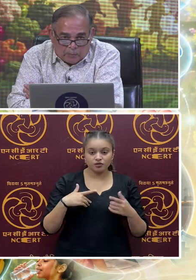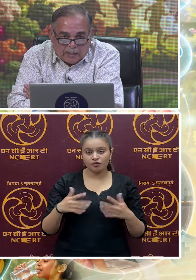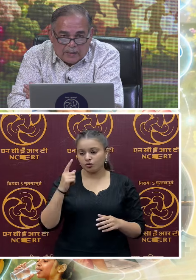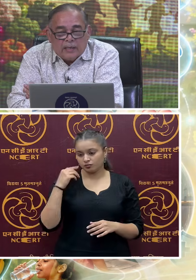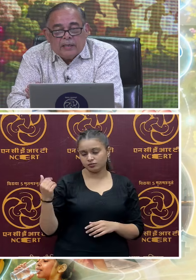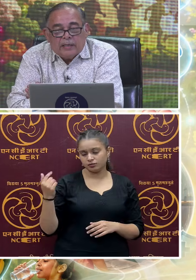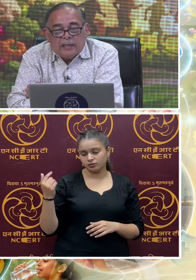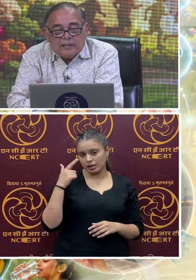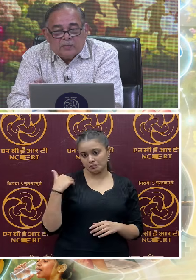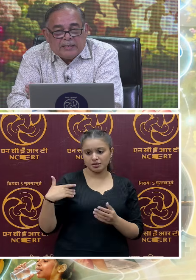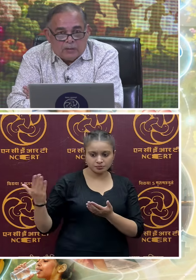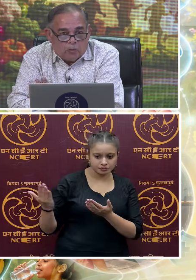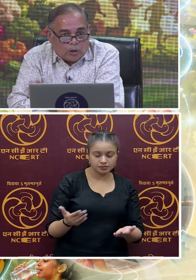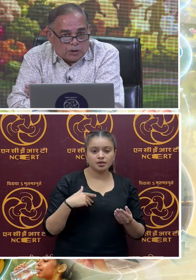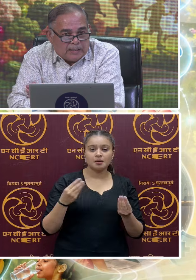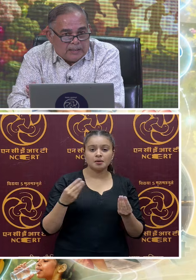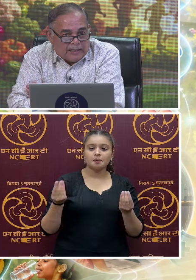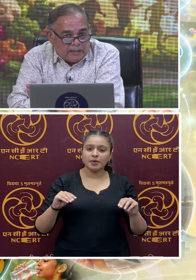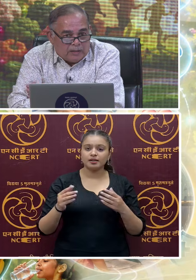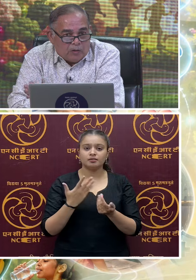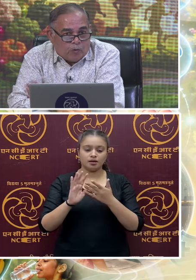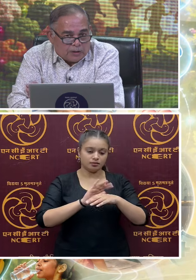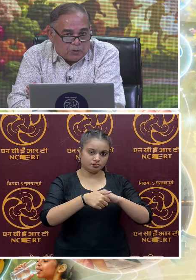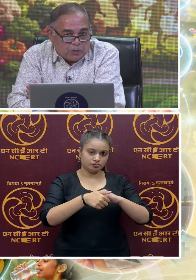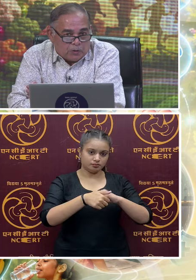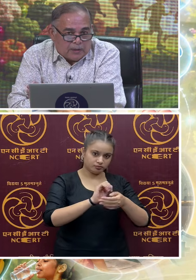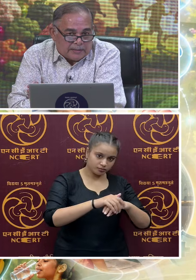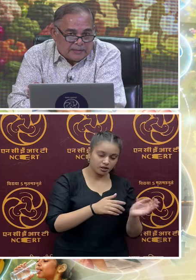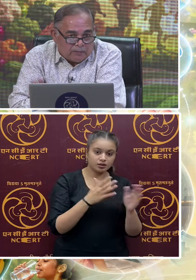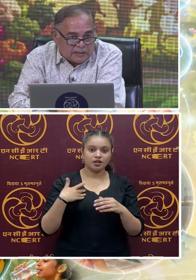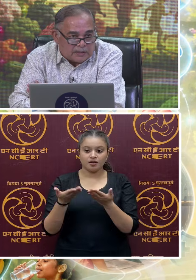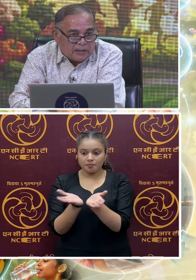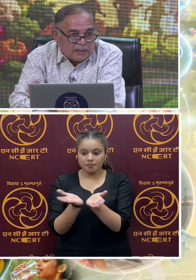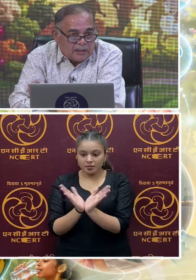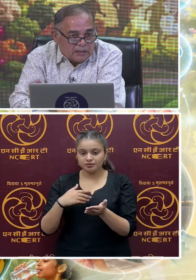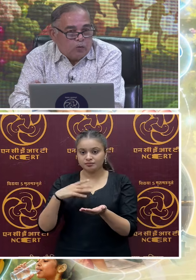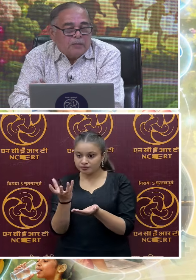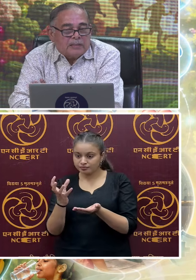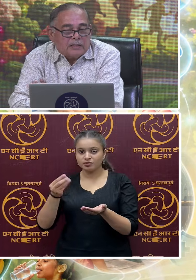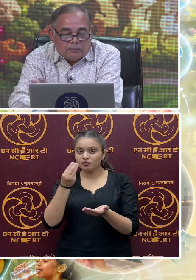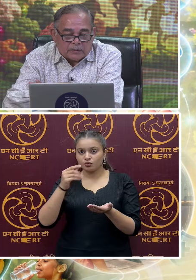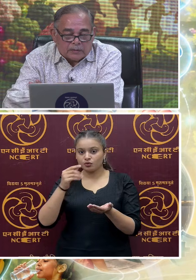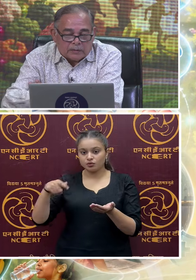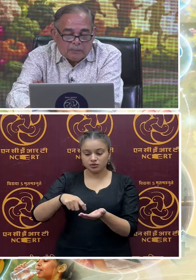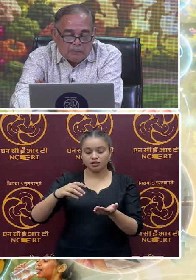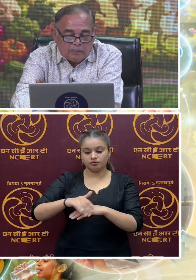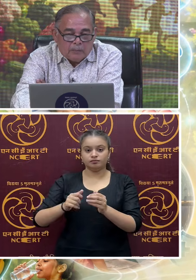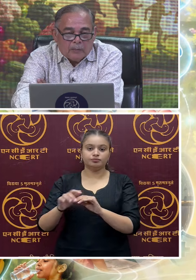at home, it is better to wash the hand, wash the utensils in which the food is being